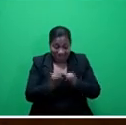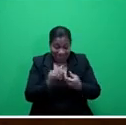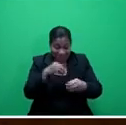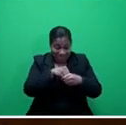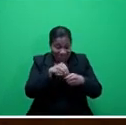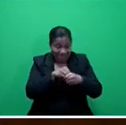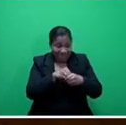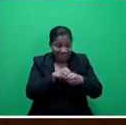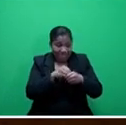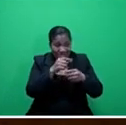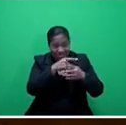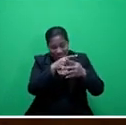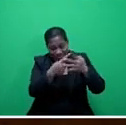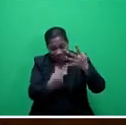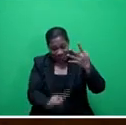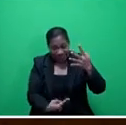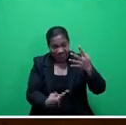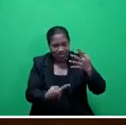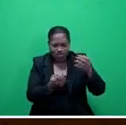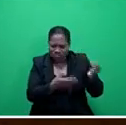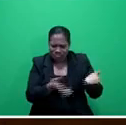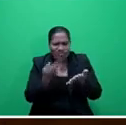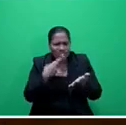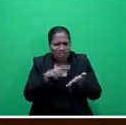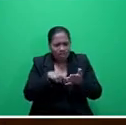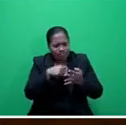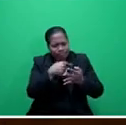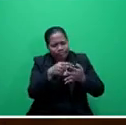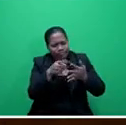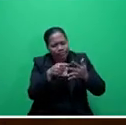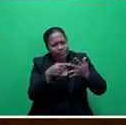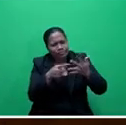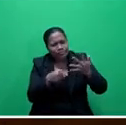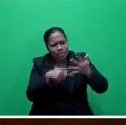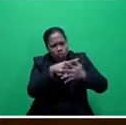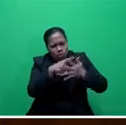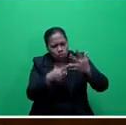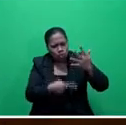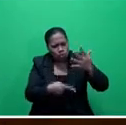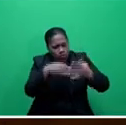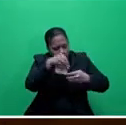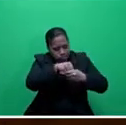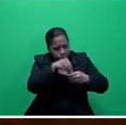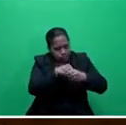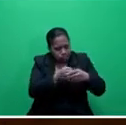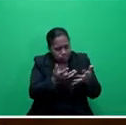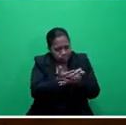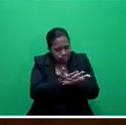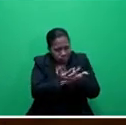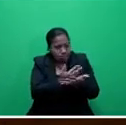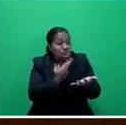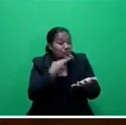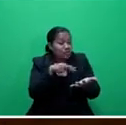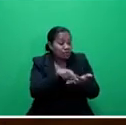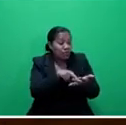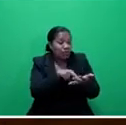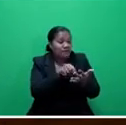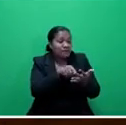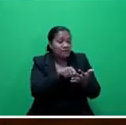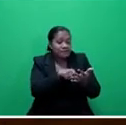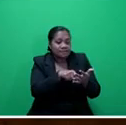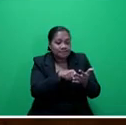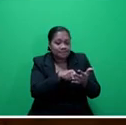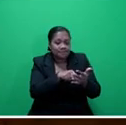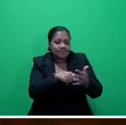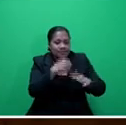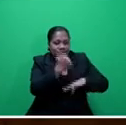Bhatnagar, Honorable George Megnathan, Honorable Ro Philippe Tuisawau, Honorable Inosi Kundrani, Honorable Charles